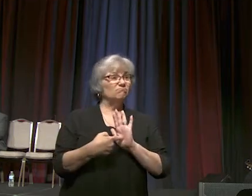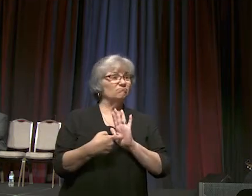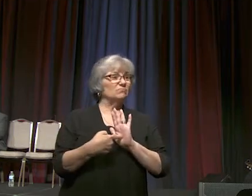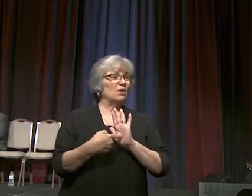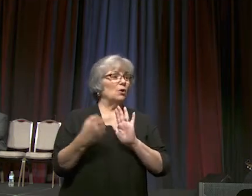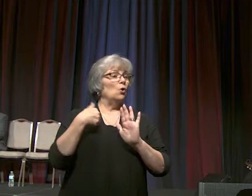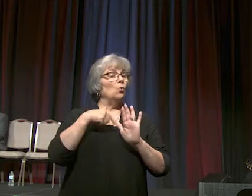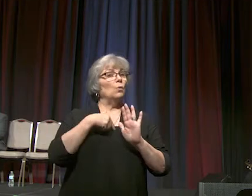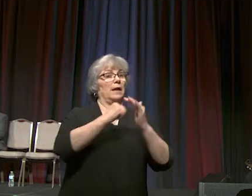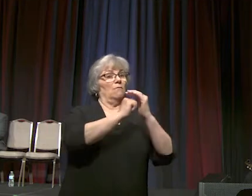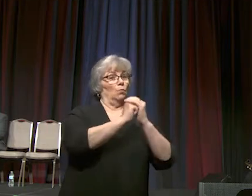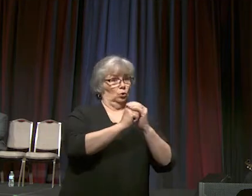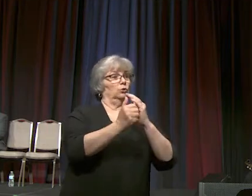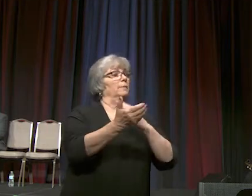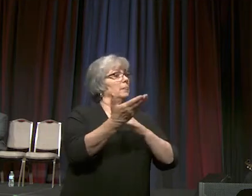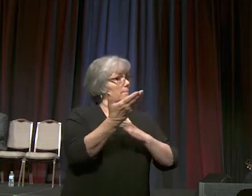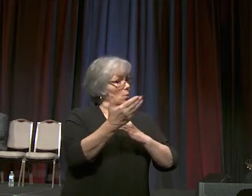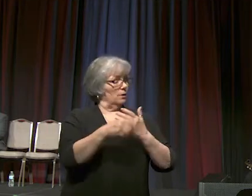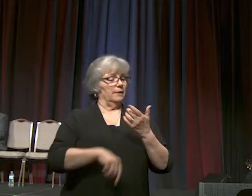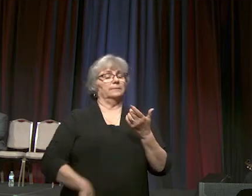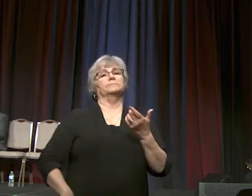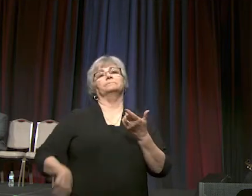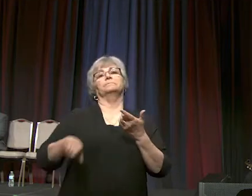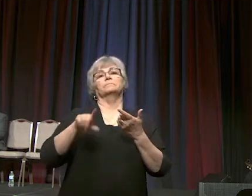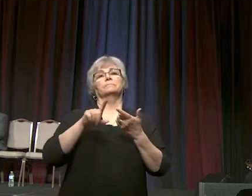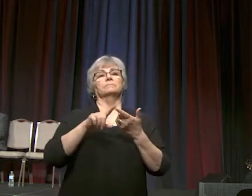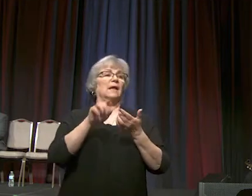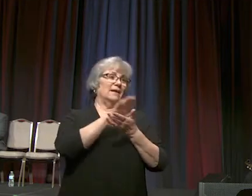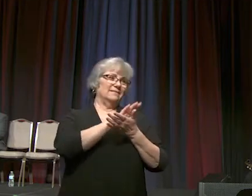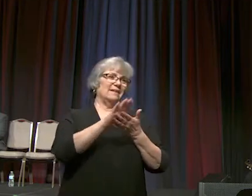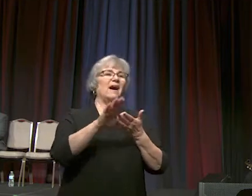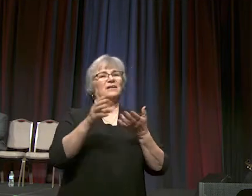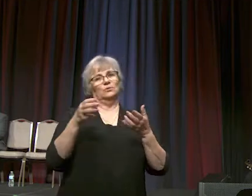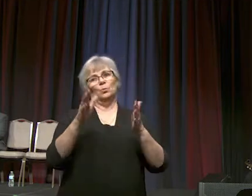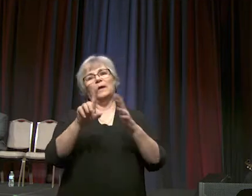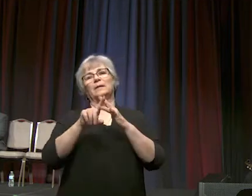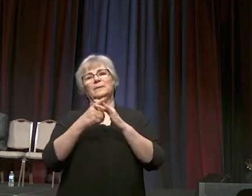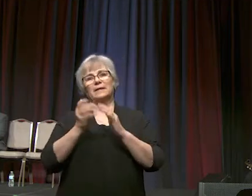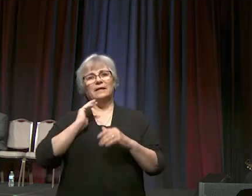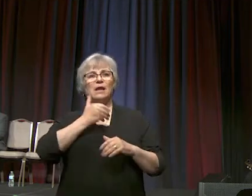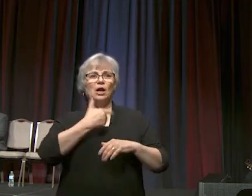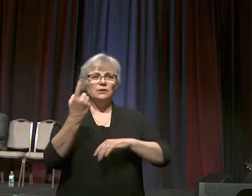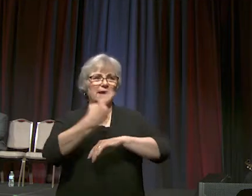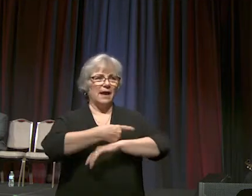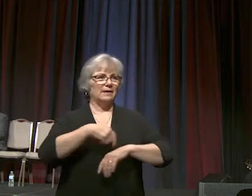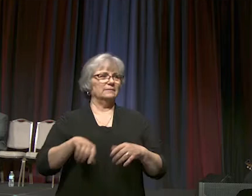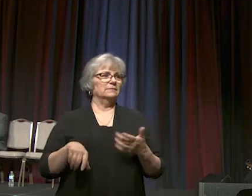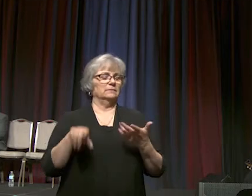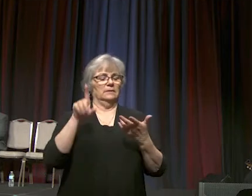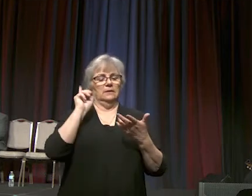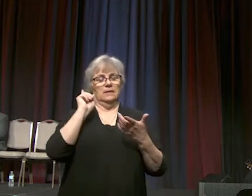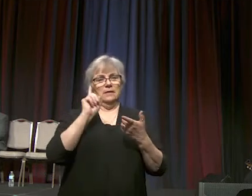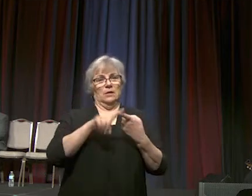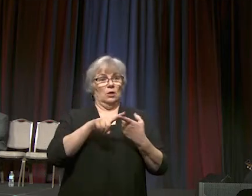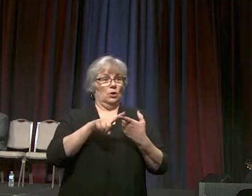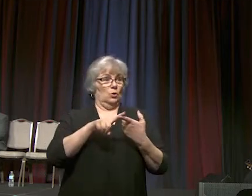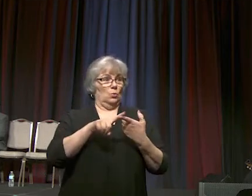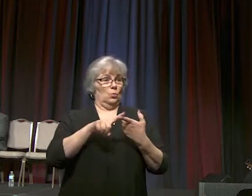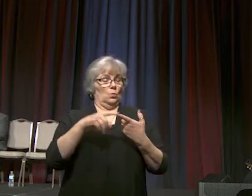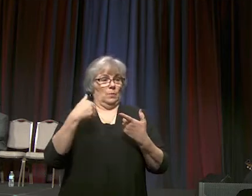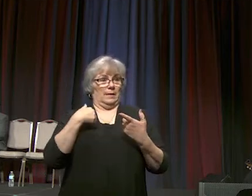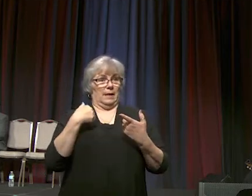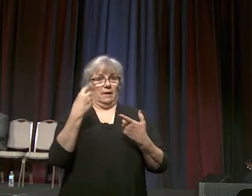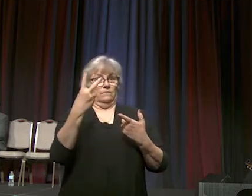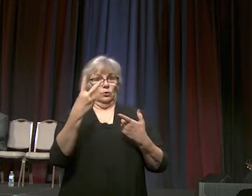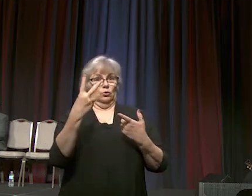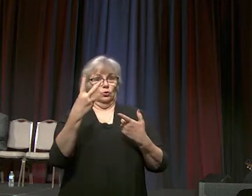we have worship in the mornings, which is a nice way to begin our day. We have 2